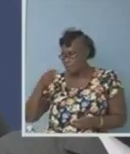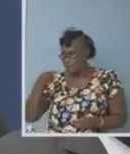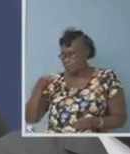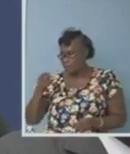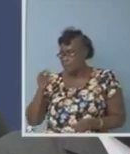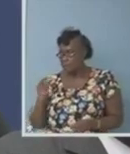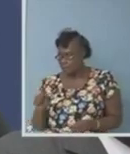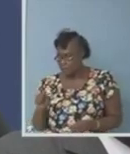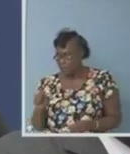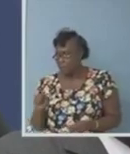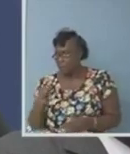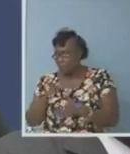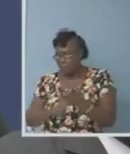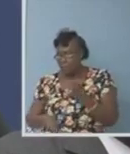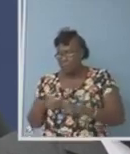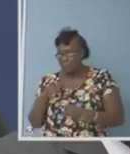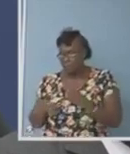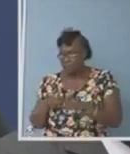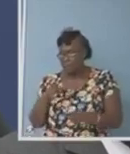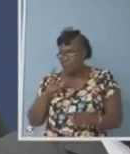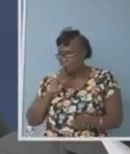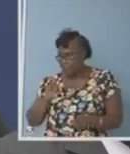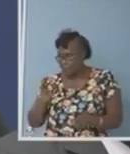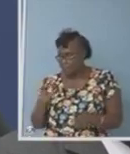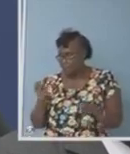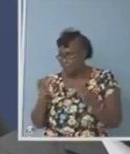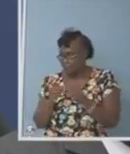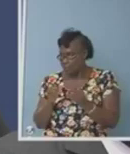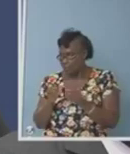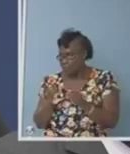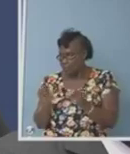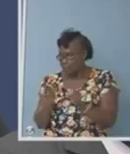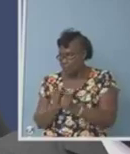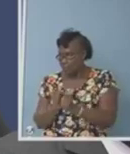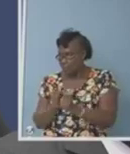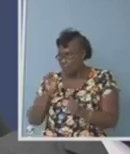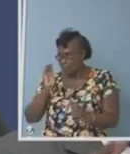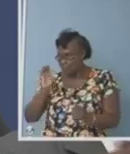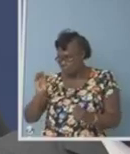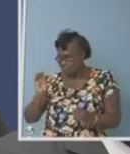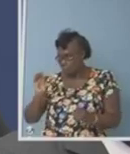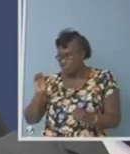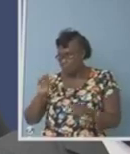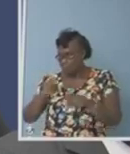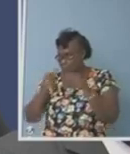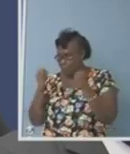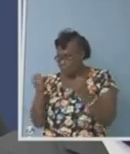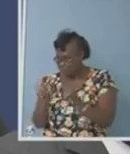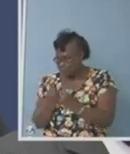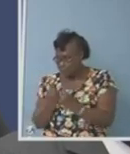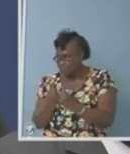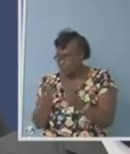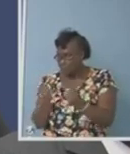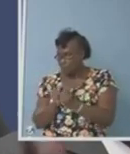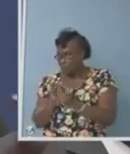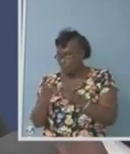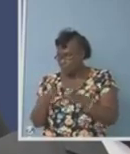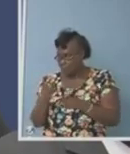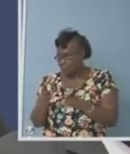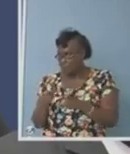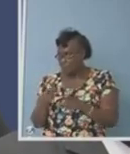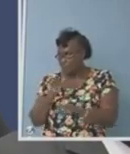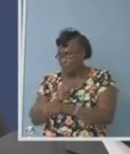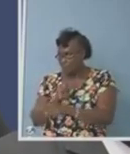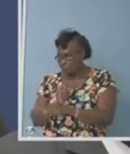what their challenges are, and I've also met with the COVID team as well as members residing within the